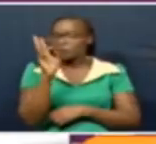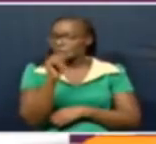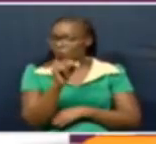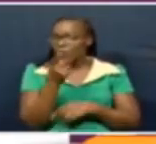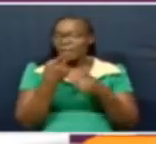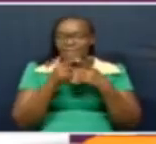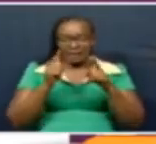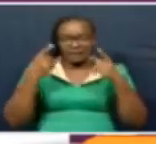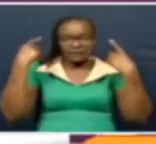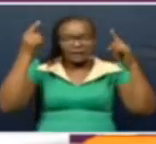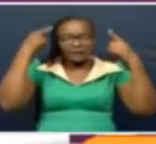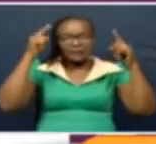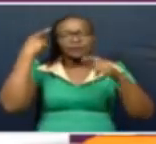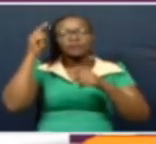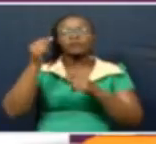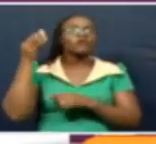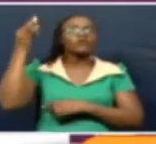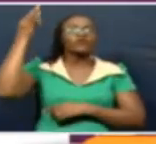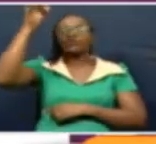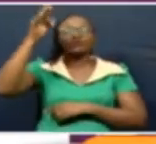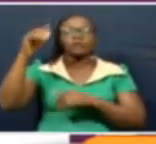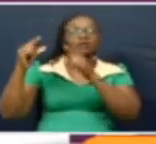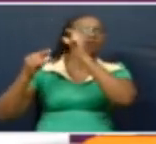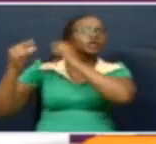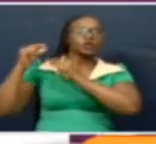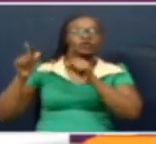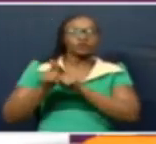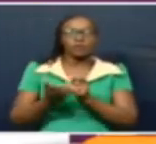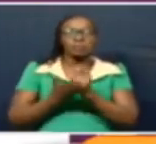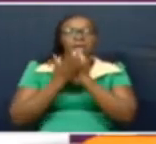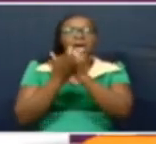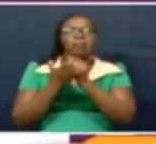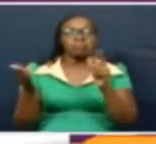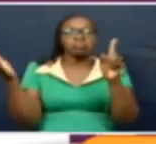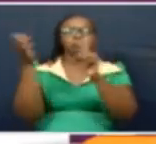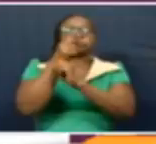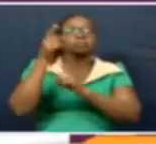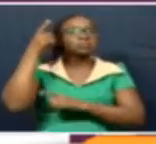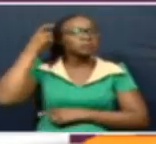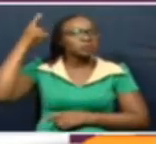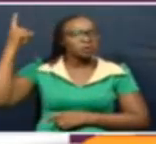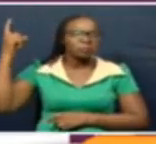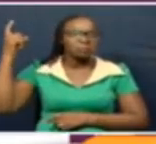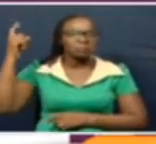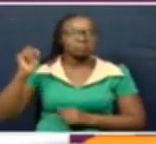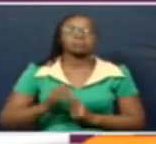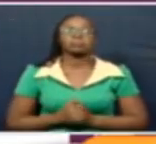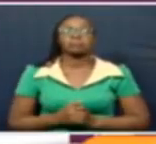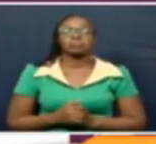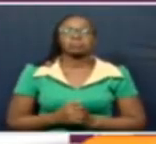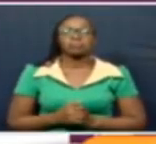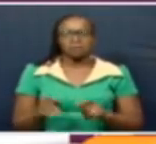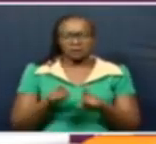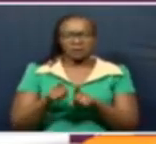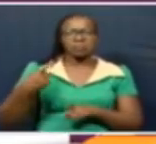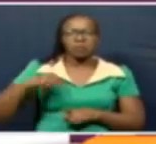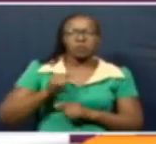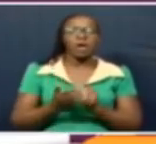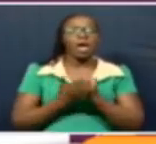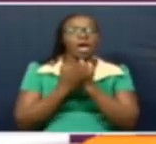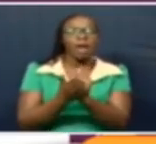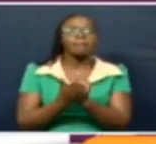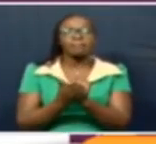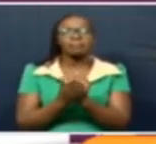succeeded for future generations, and we have helped realize the dream, and we will have helped say